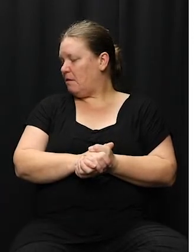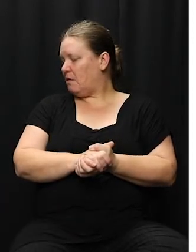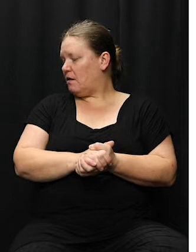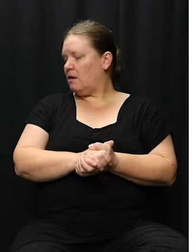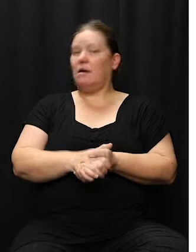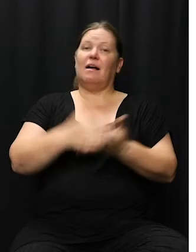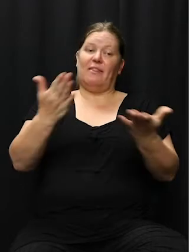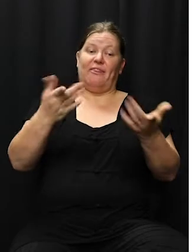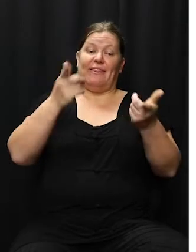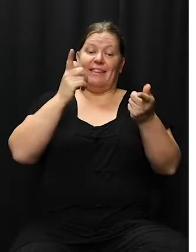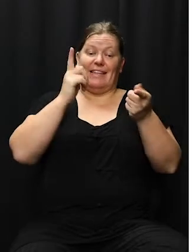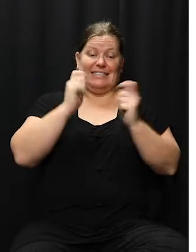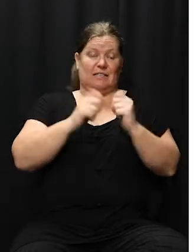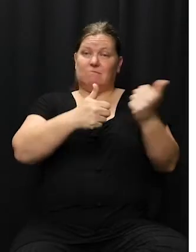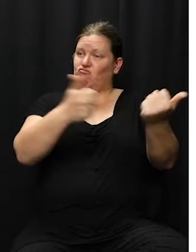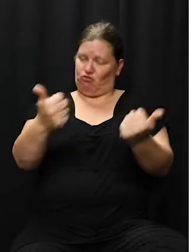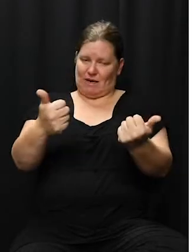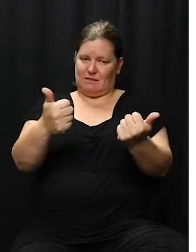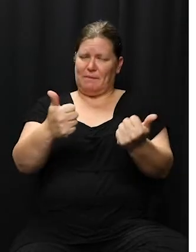assessment.